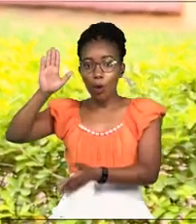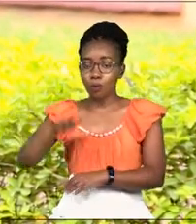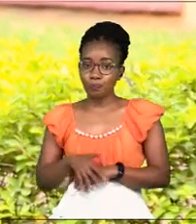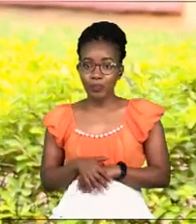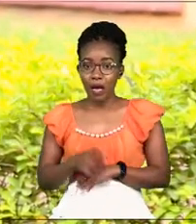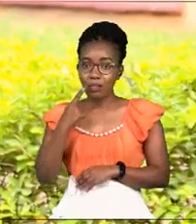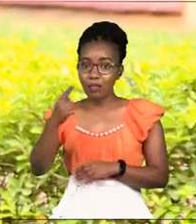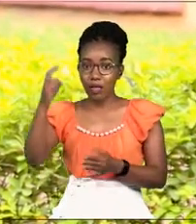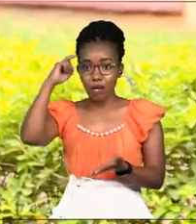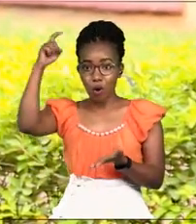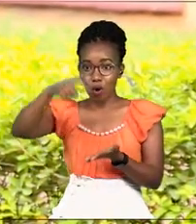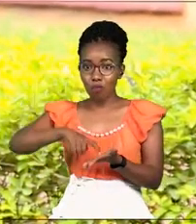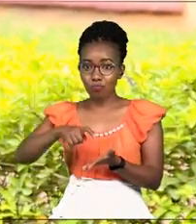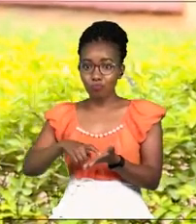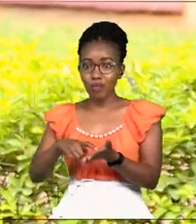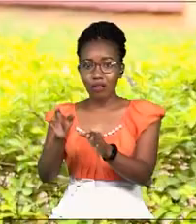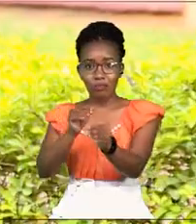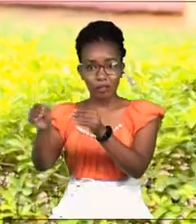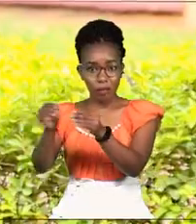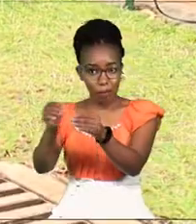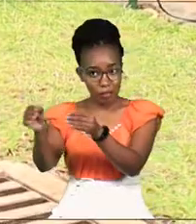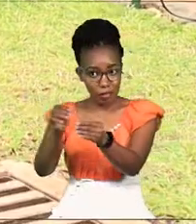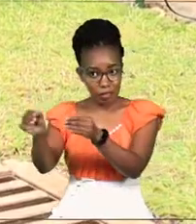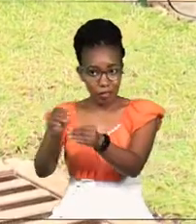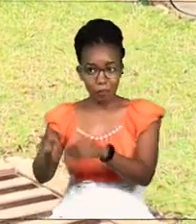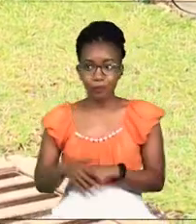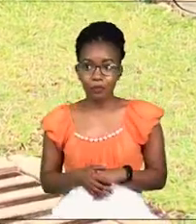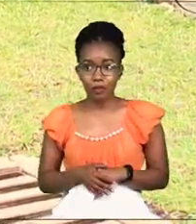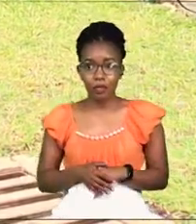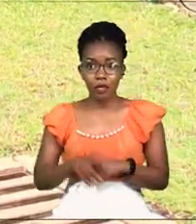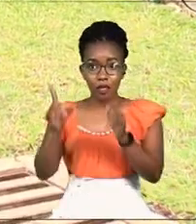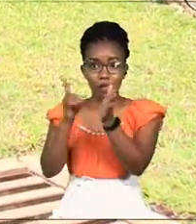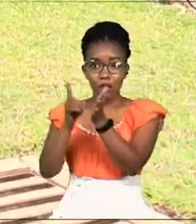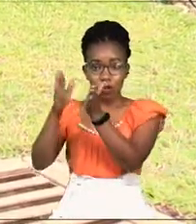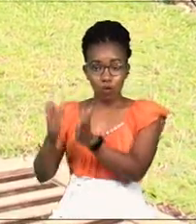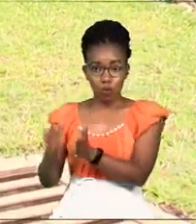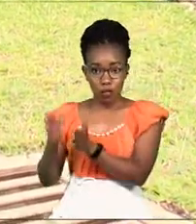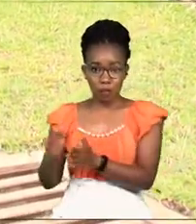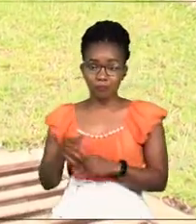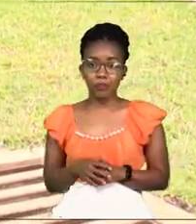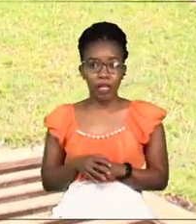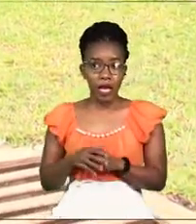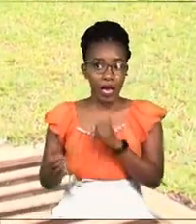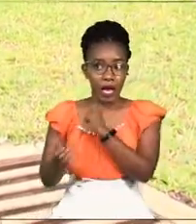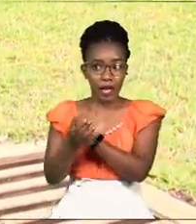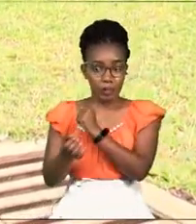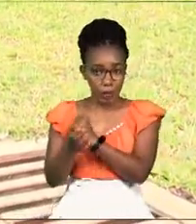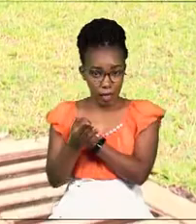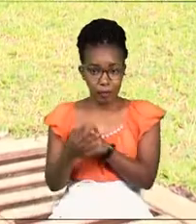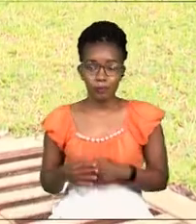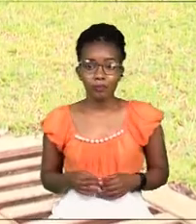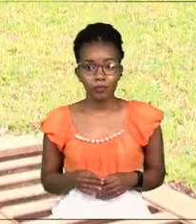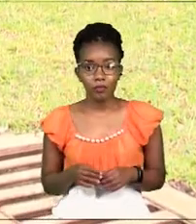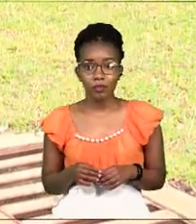should recognize them as disabled. Dr. Peter Muthinji, neurophysiologist, describes the disorder